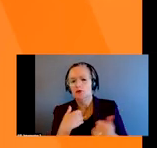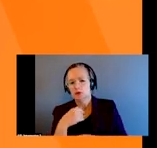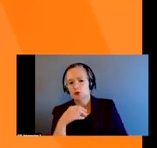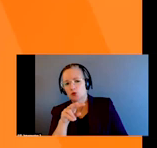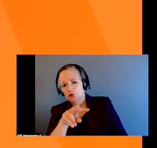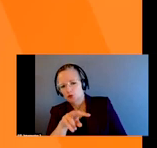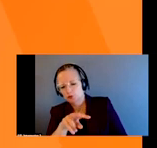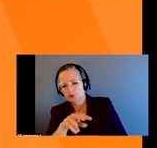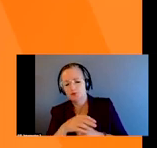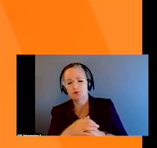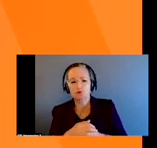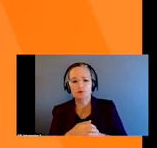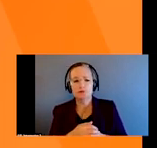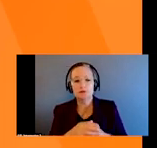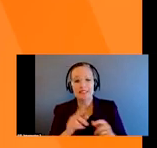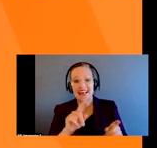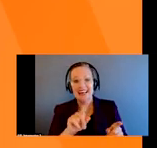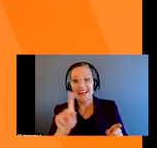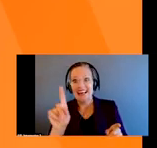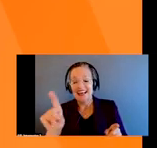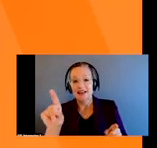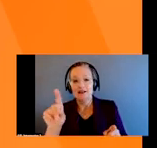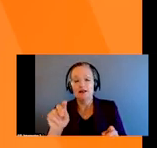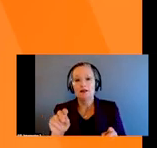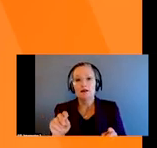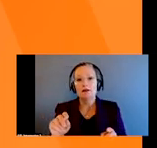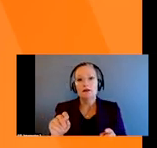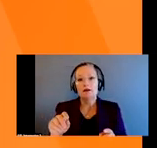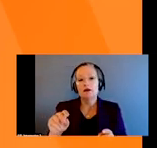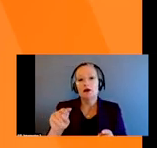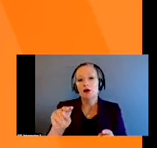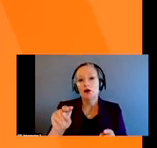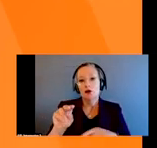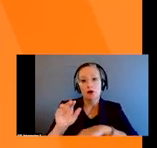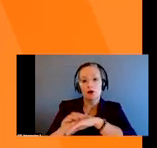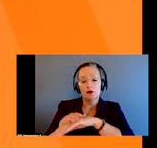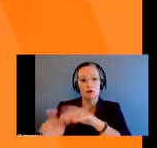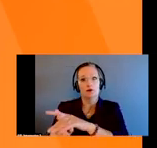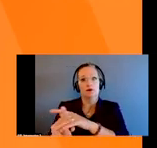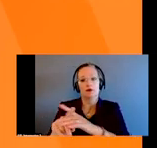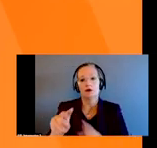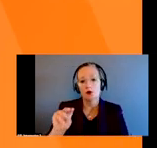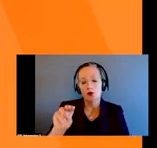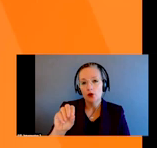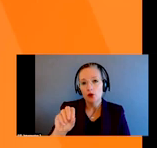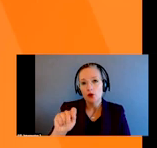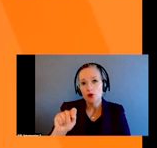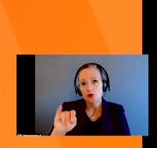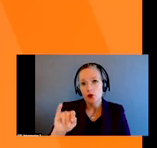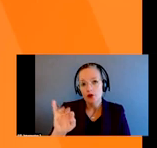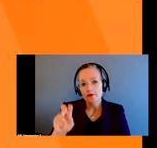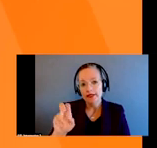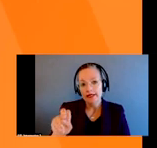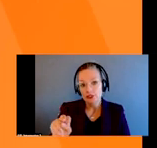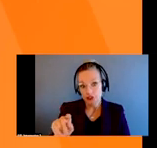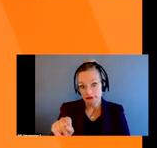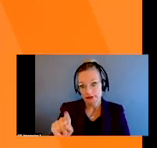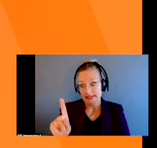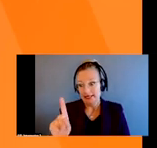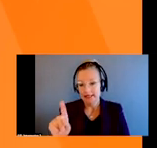this notifications. Every single time this individual posts or does anything on the platform, I'm going to get